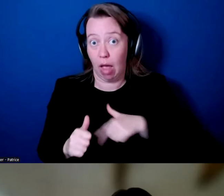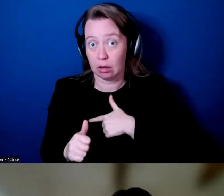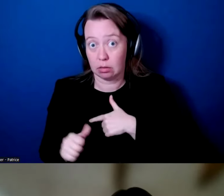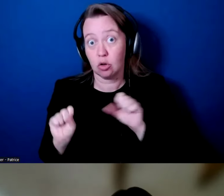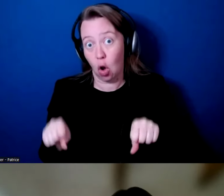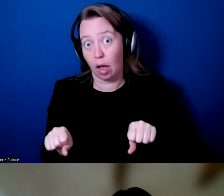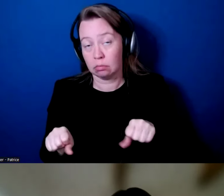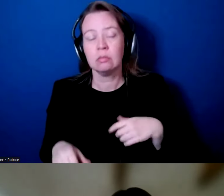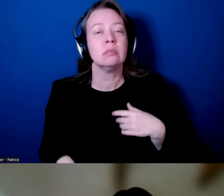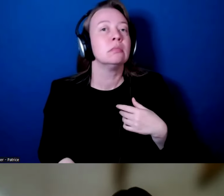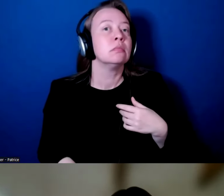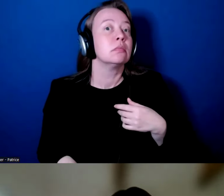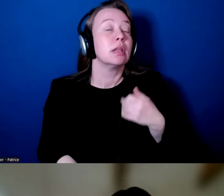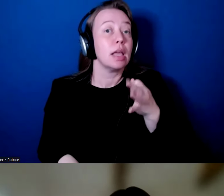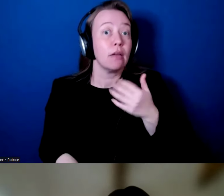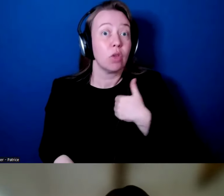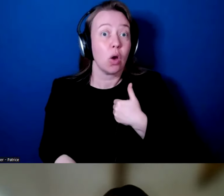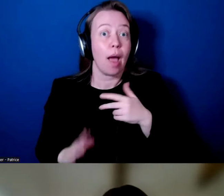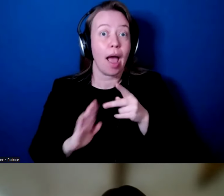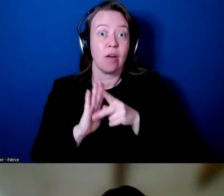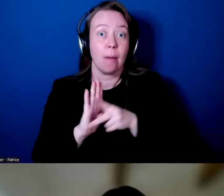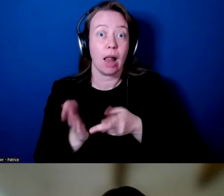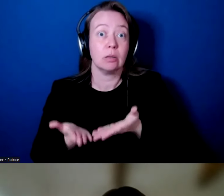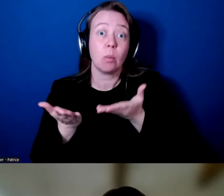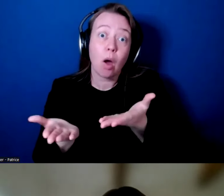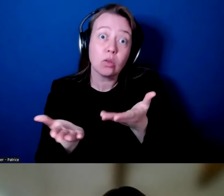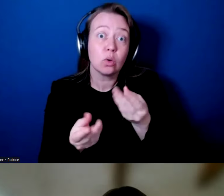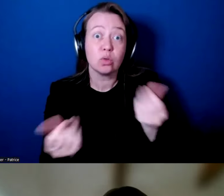And if you have a policy proposal or solution